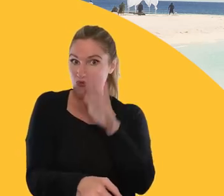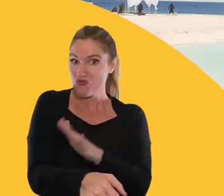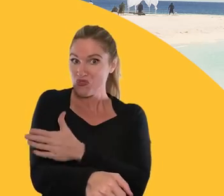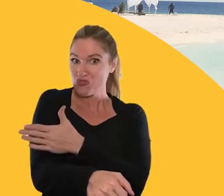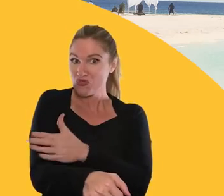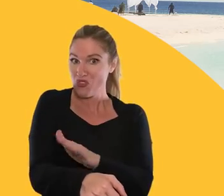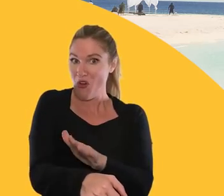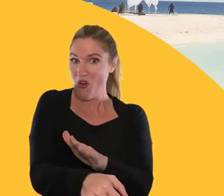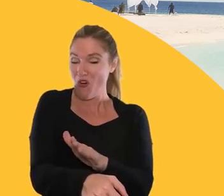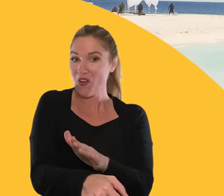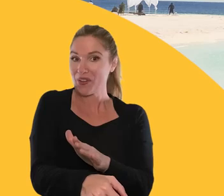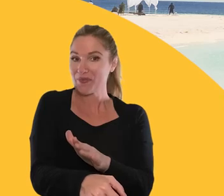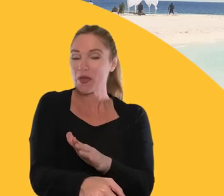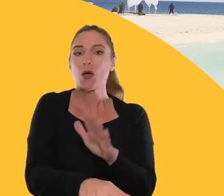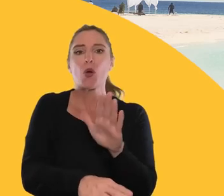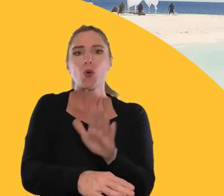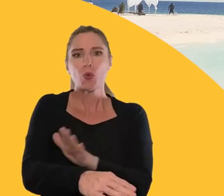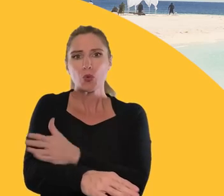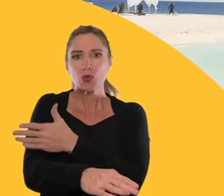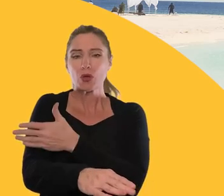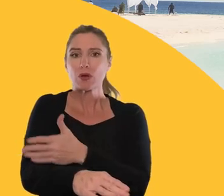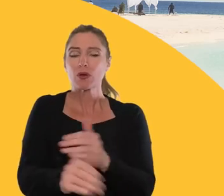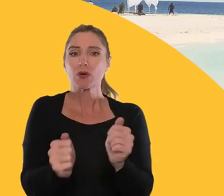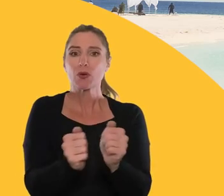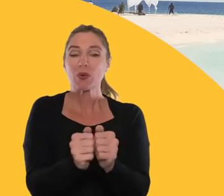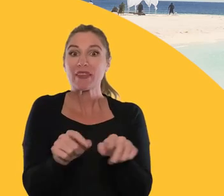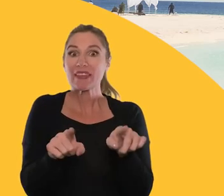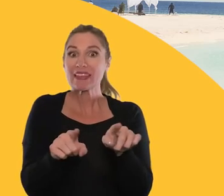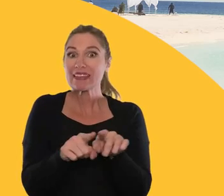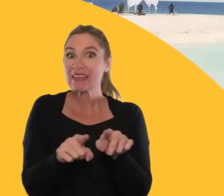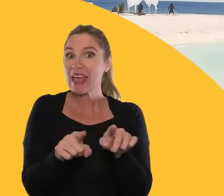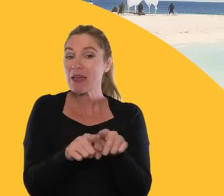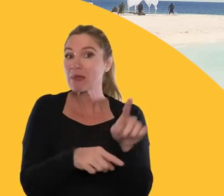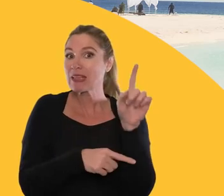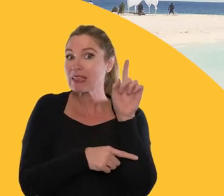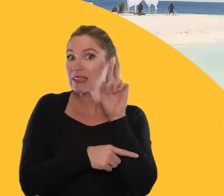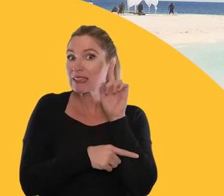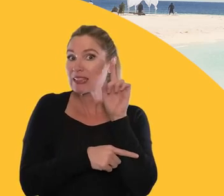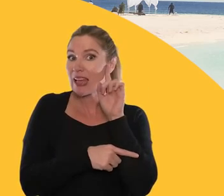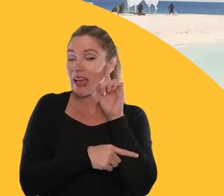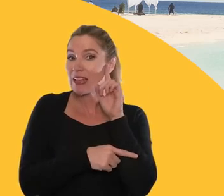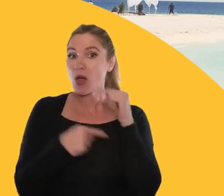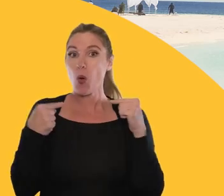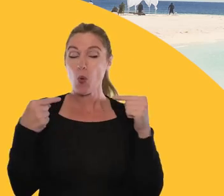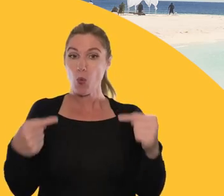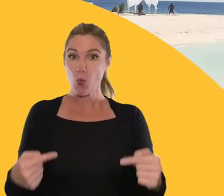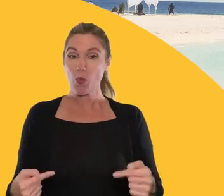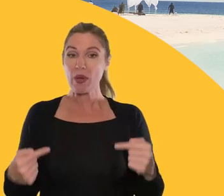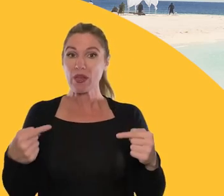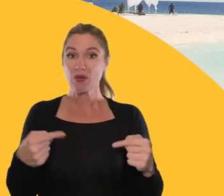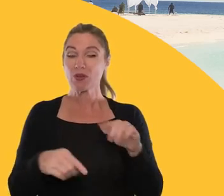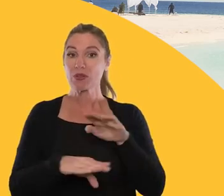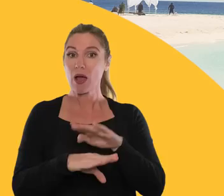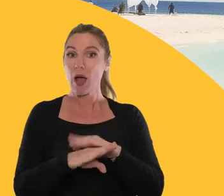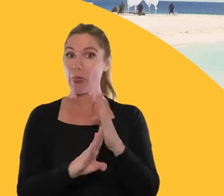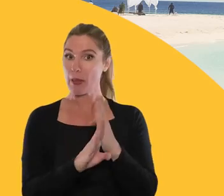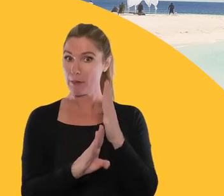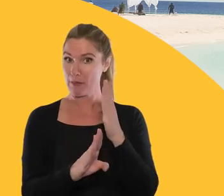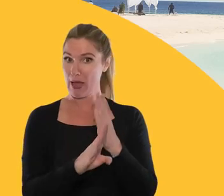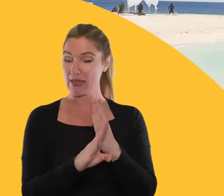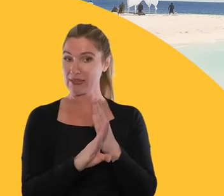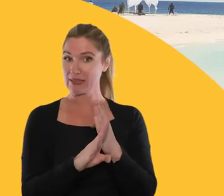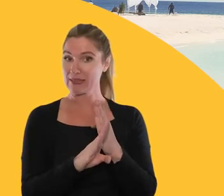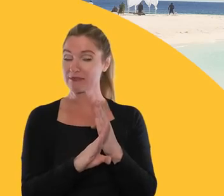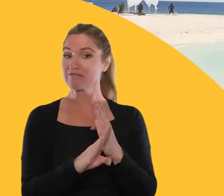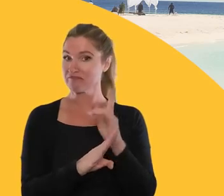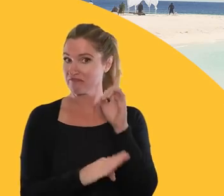Follow along if you know the song. We're gonna sing it with the same tune as Wheels on